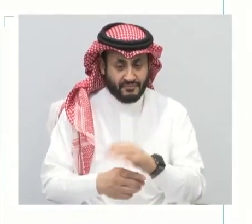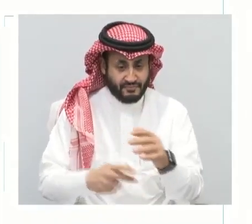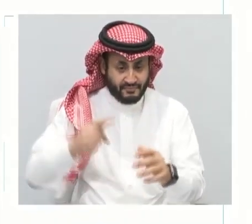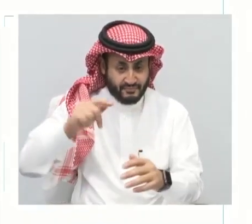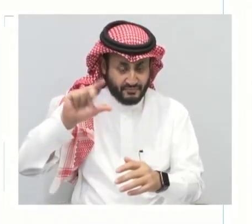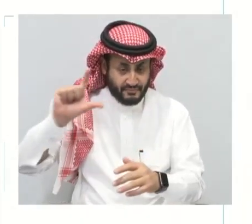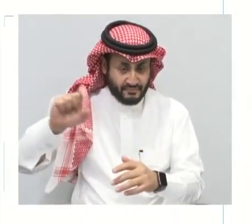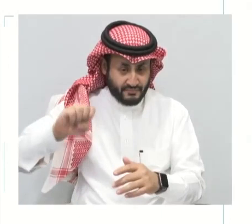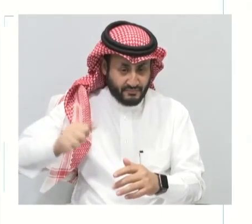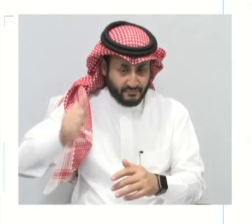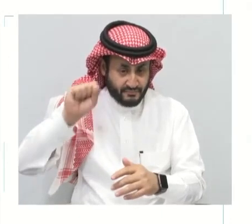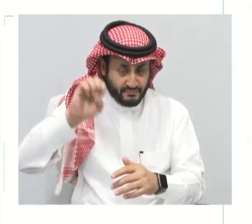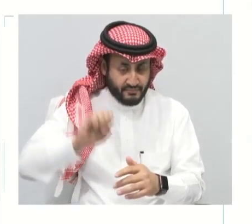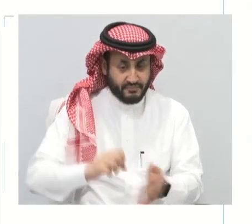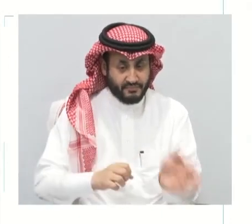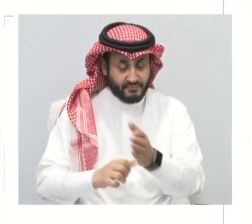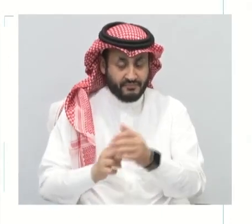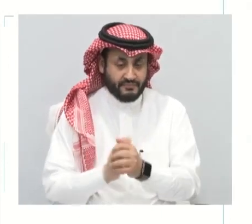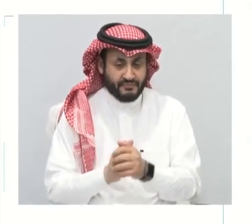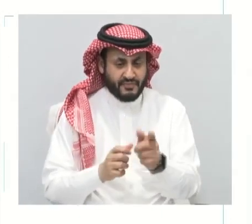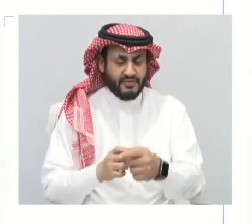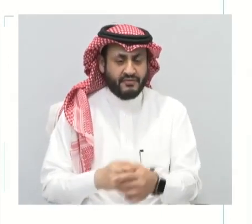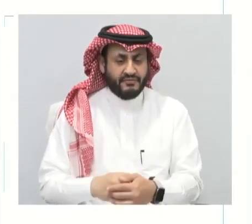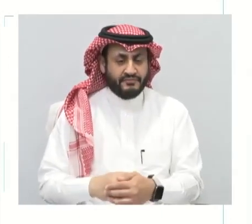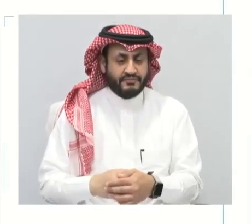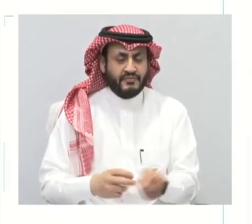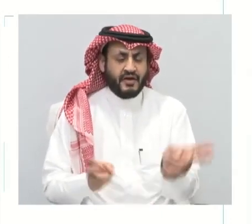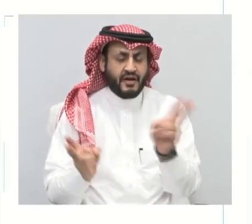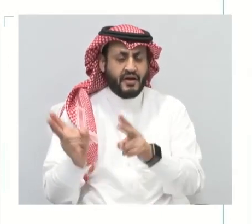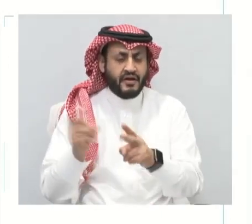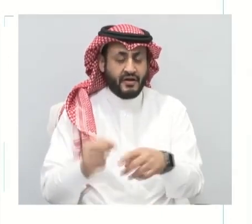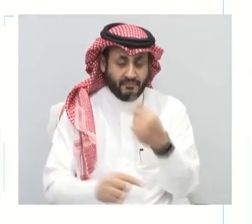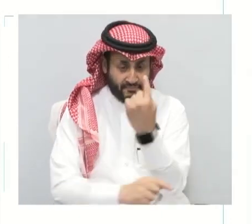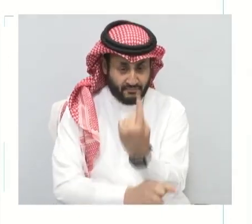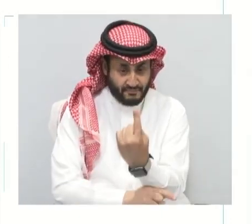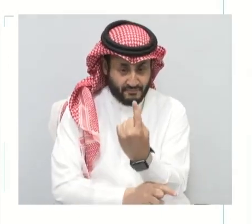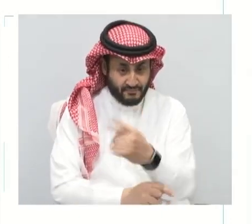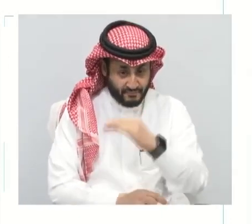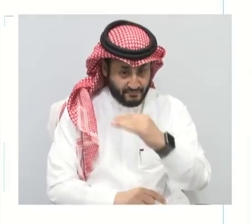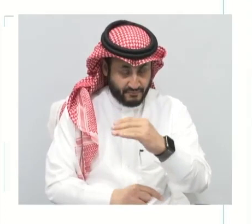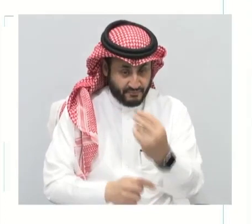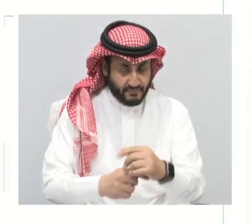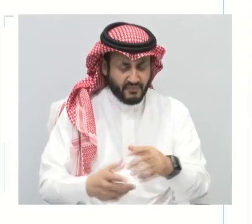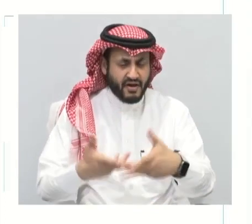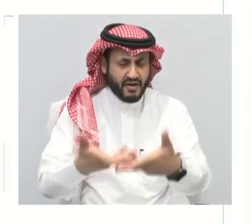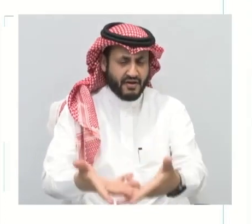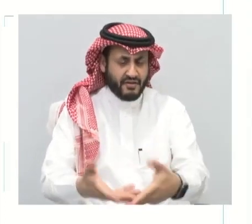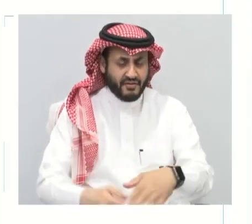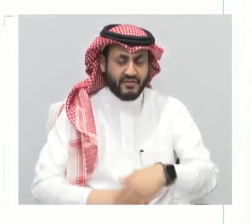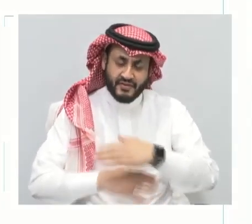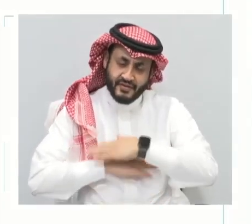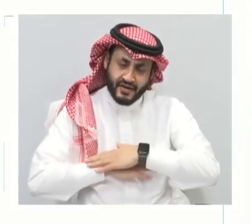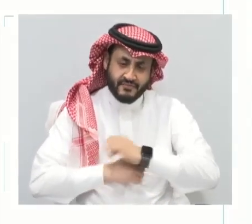please. Students will be able to respond politely when someone does you a favor using thank you